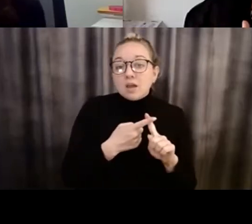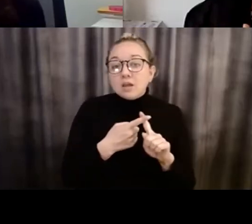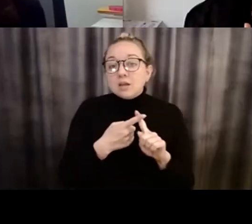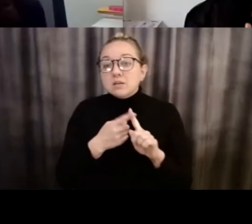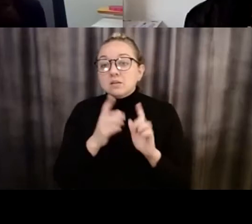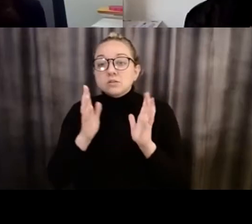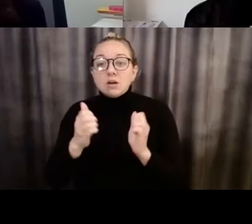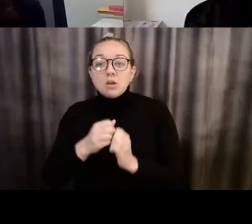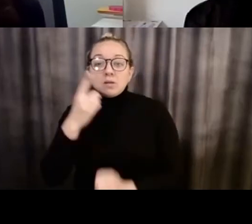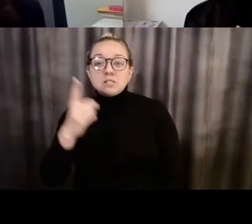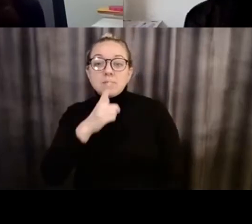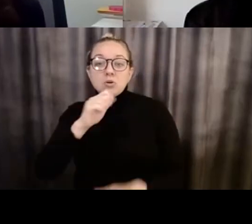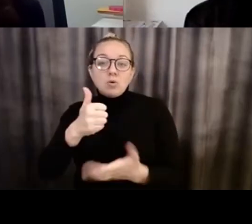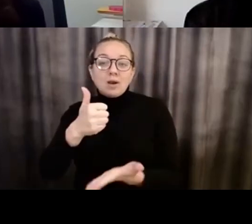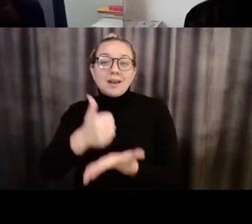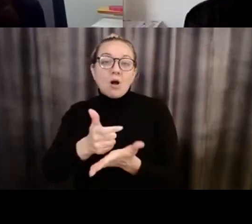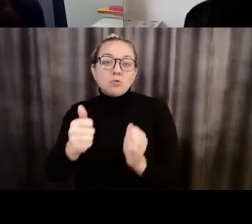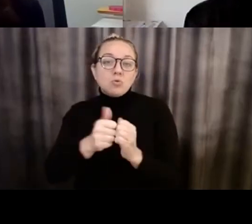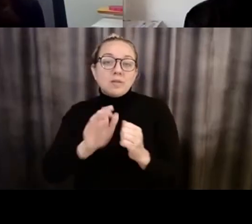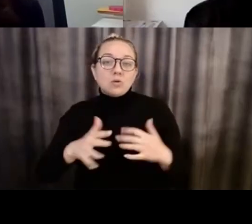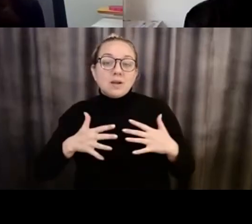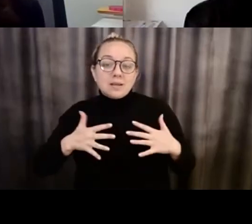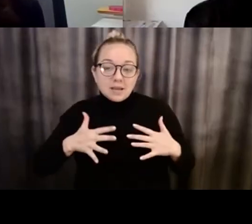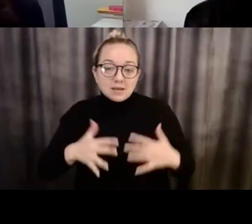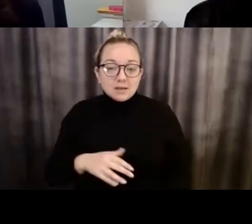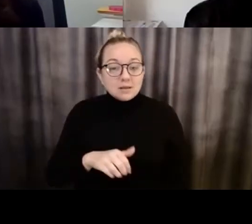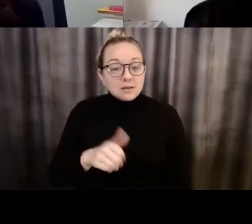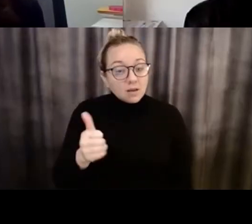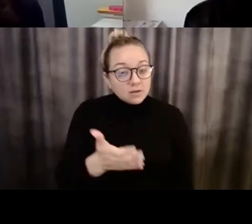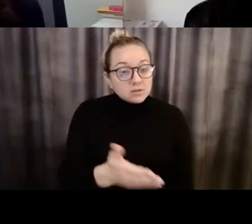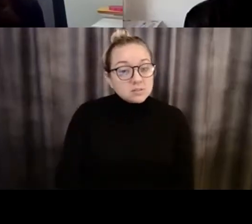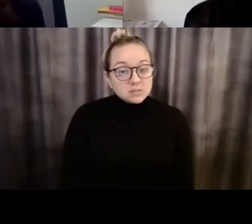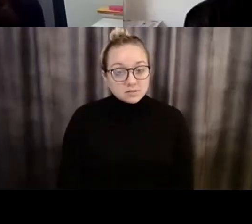who can help you with your anxiety, and others.